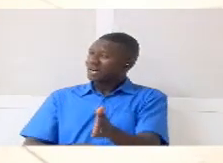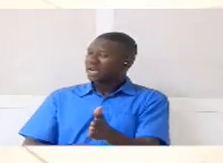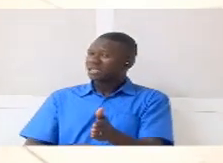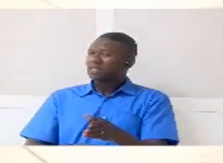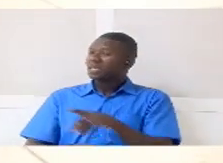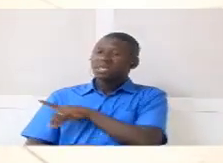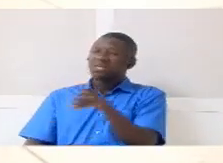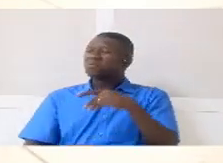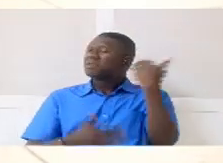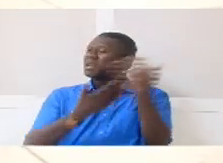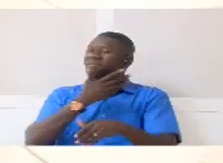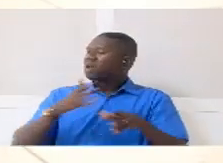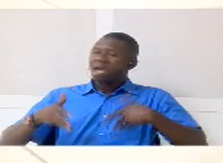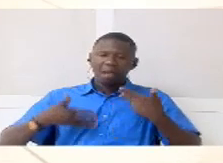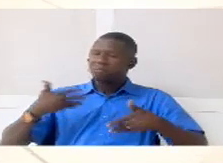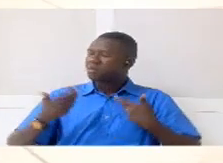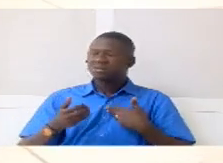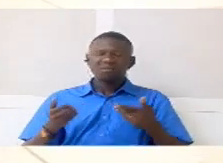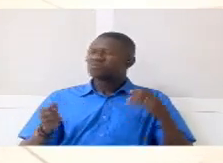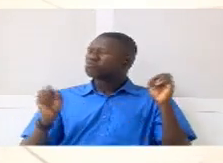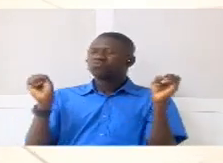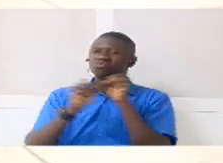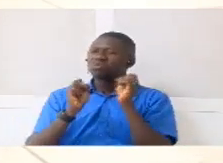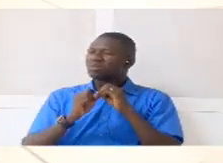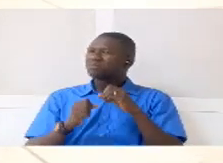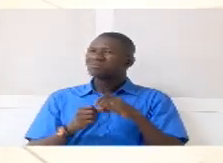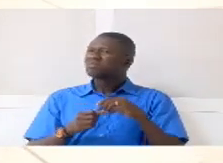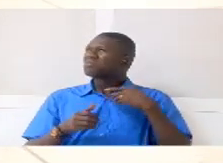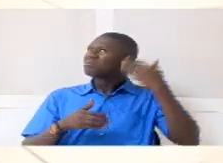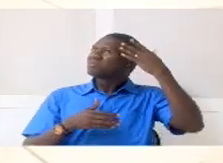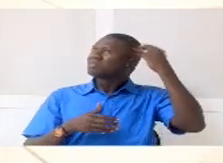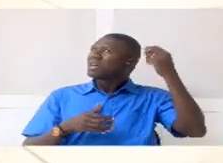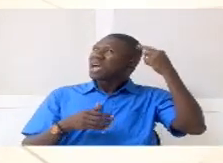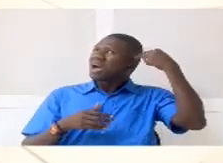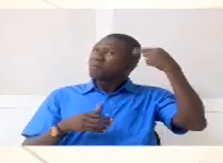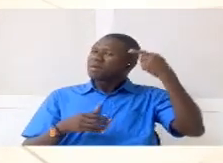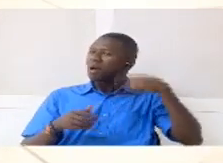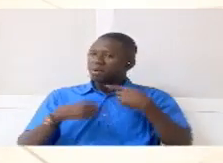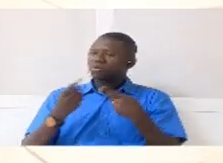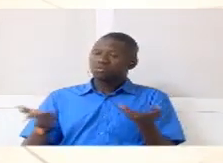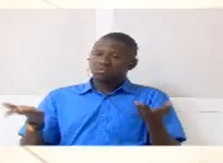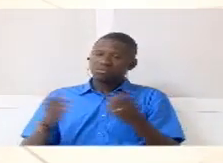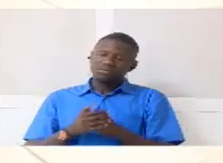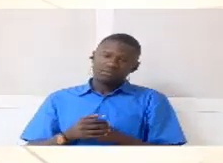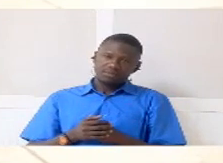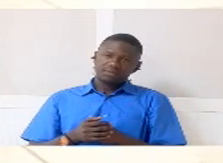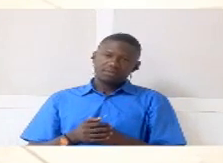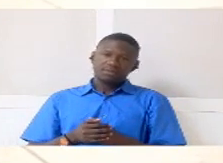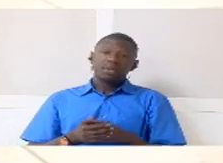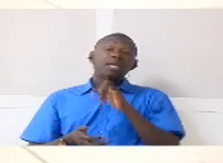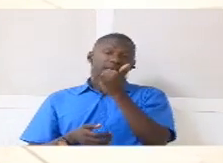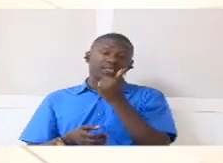they will never be happy, and there will be nothing for them. And that is the point I want to come to, the violation of the